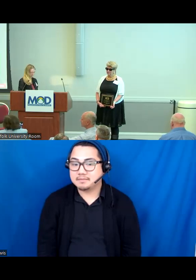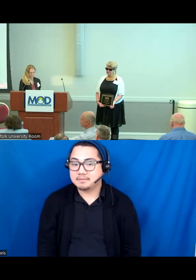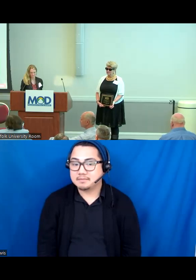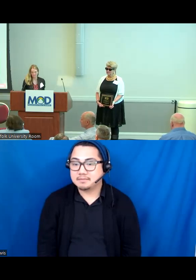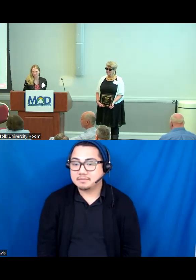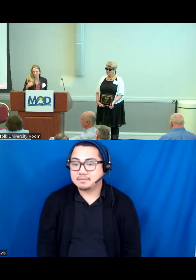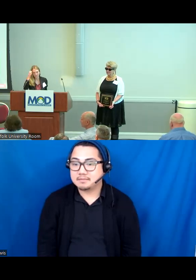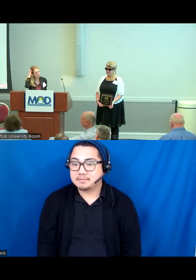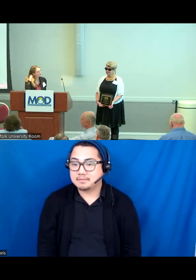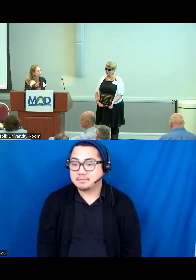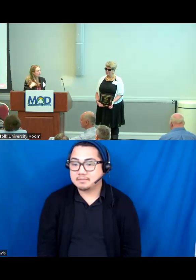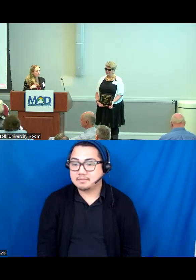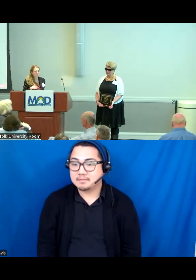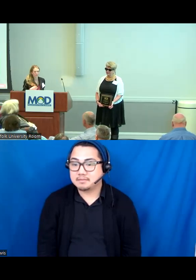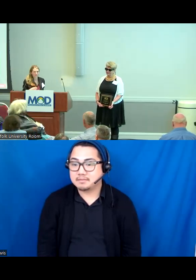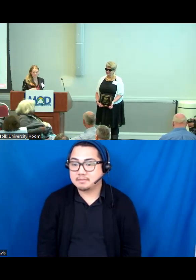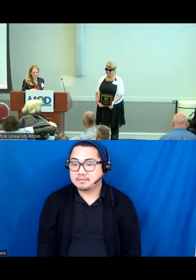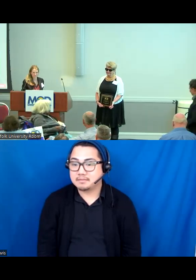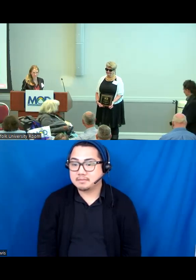This is the first time we've been able to meet.